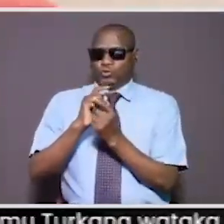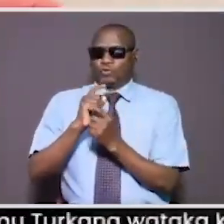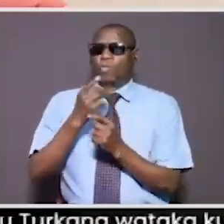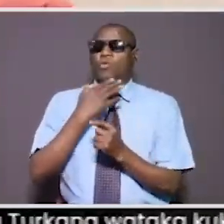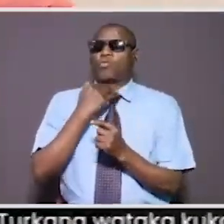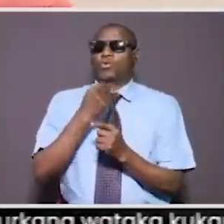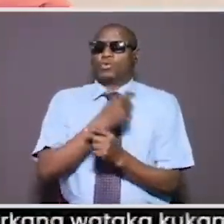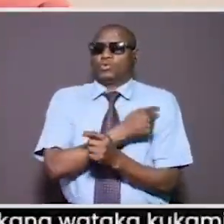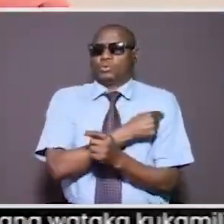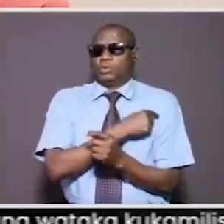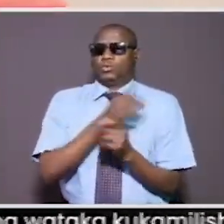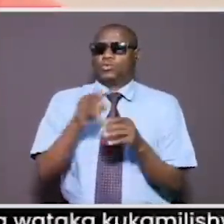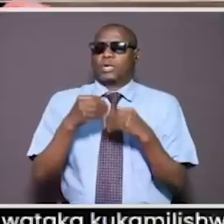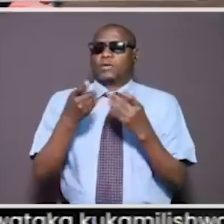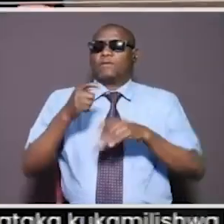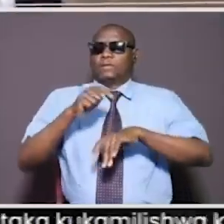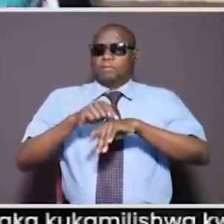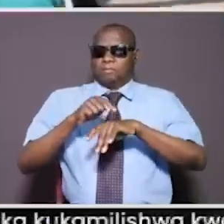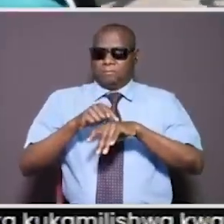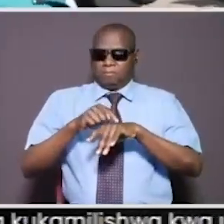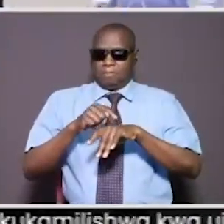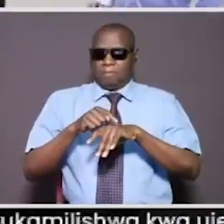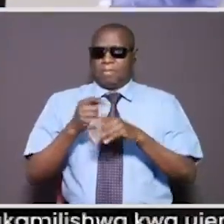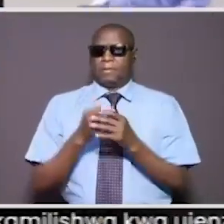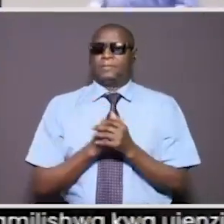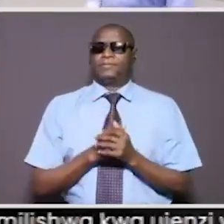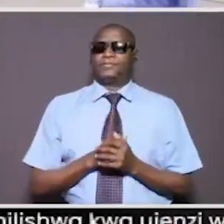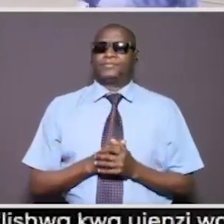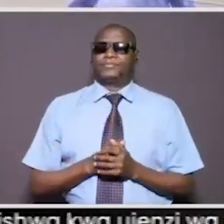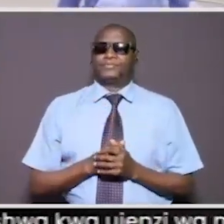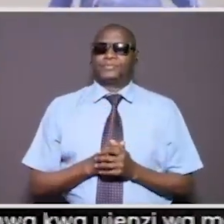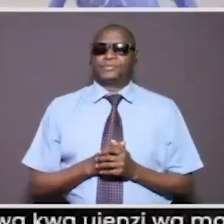madaktari kumpa muda wa kuzingatia ombi waliomkabidhi.